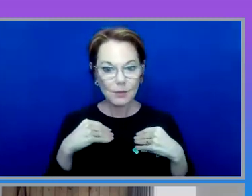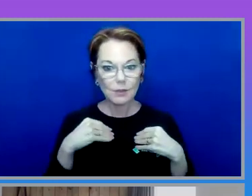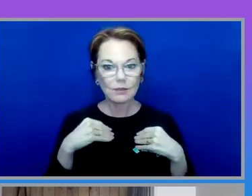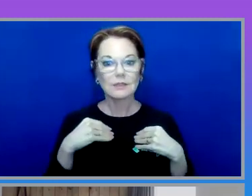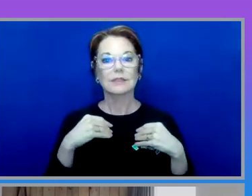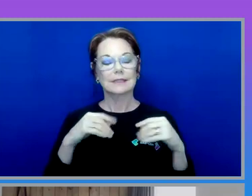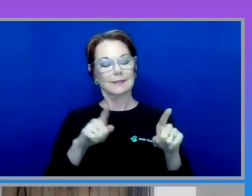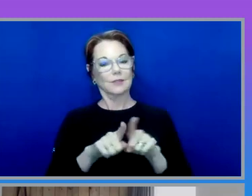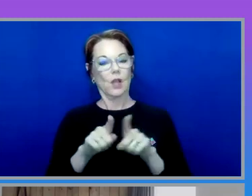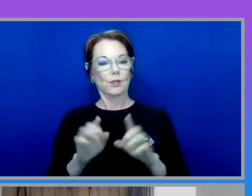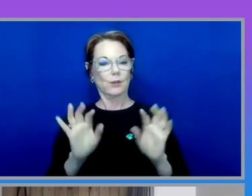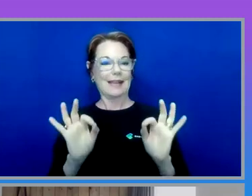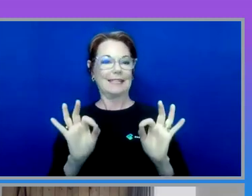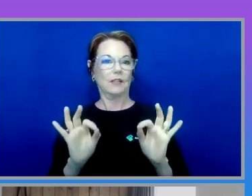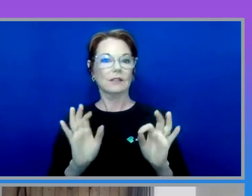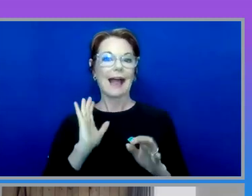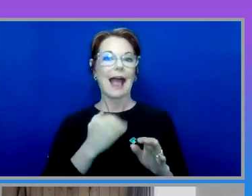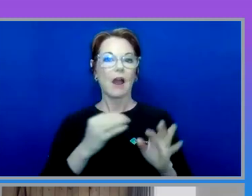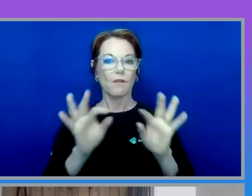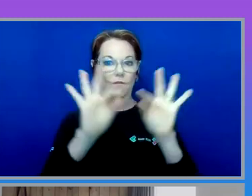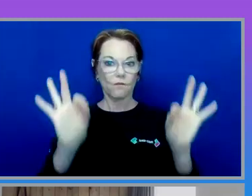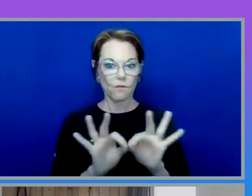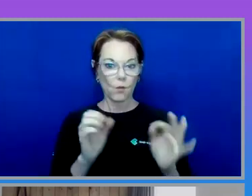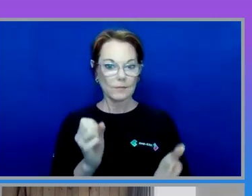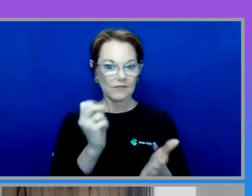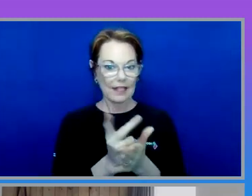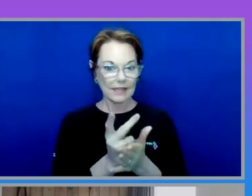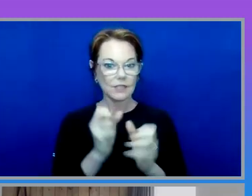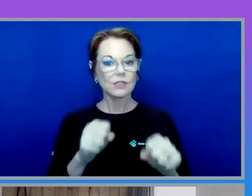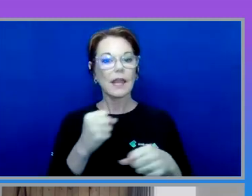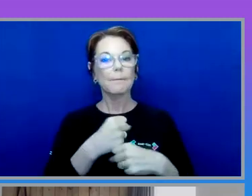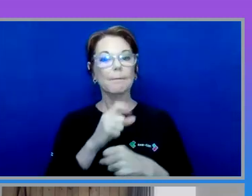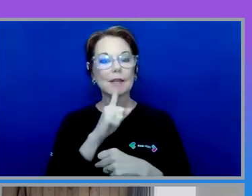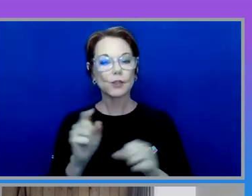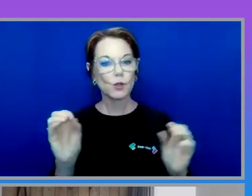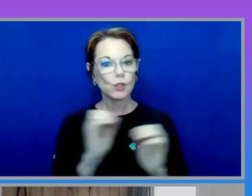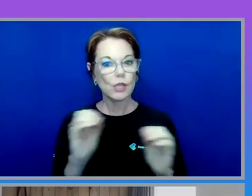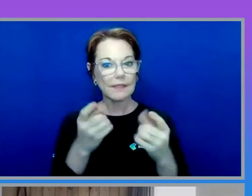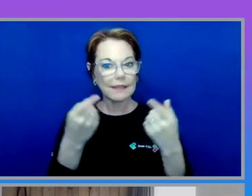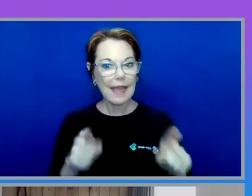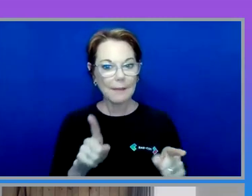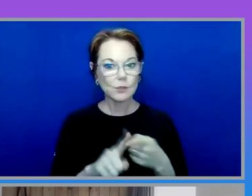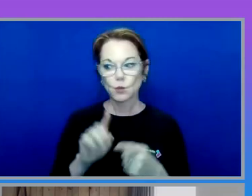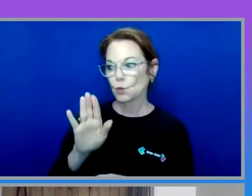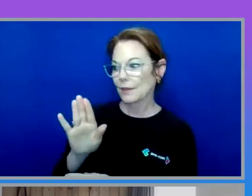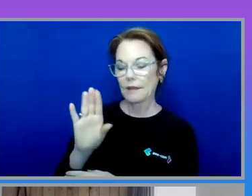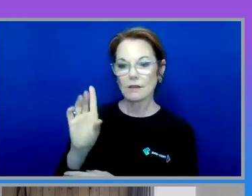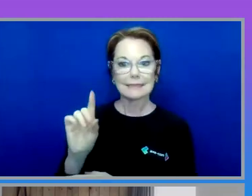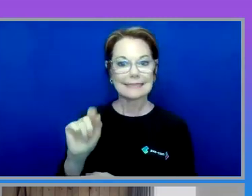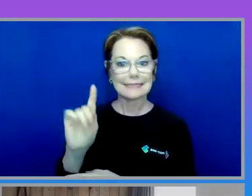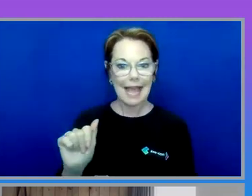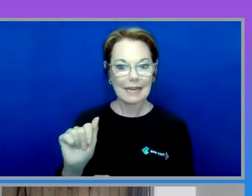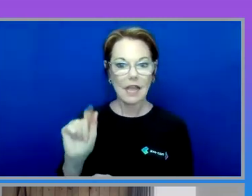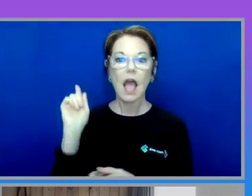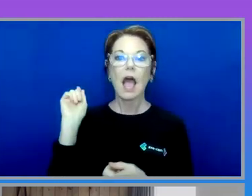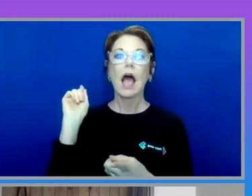ideal. Our forms validation can make sure that absolutely nothing happens to the user's data unless they fill